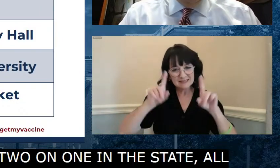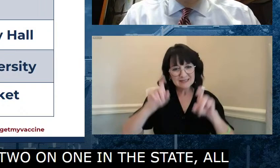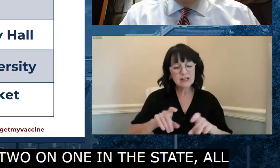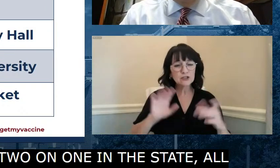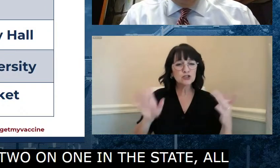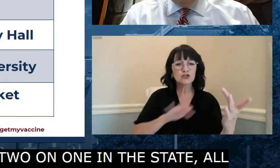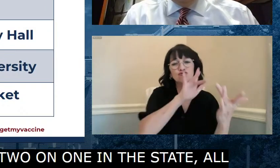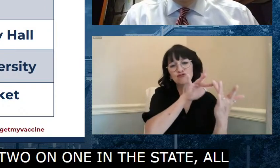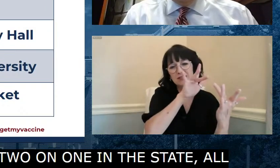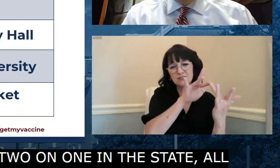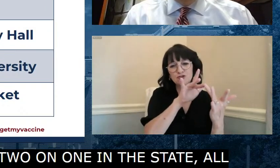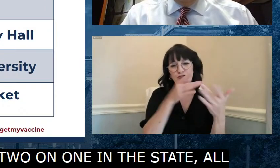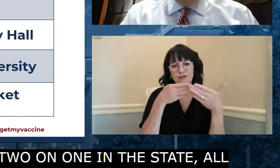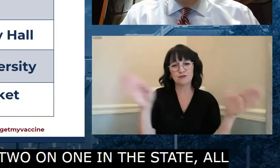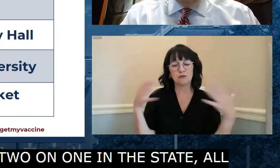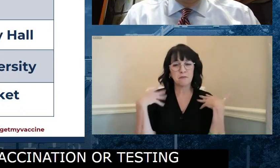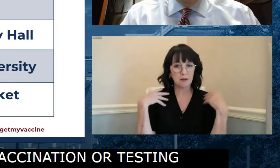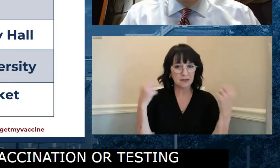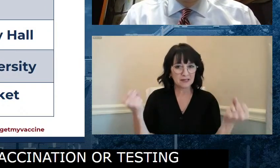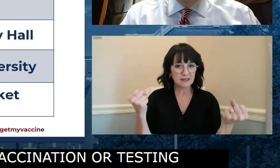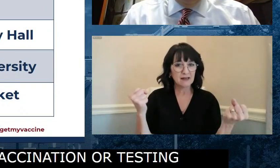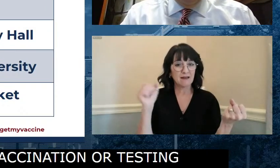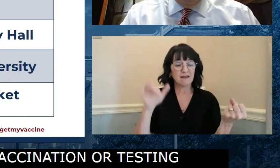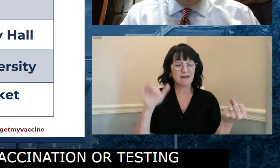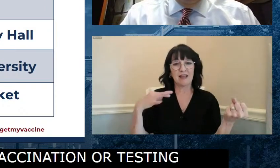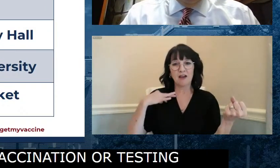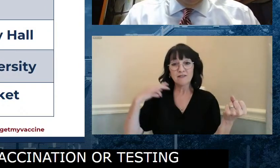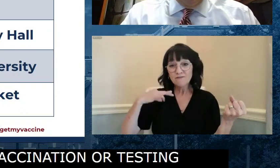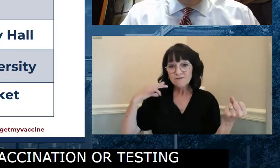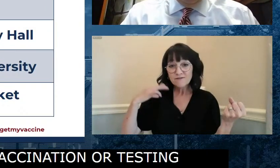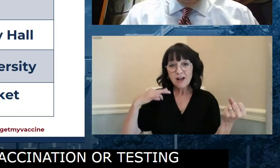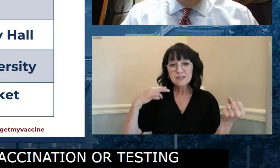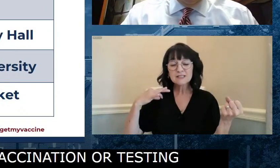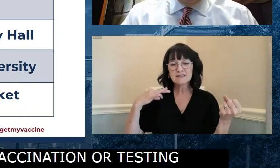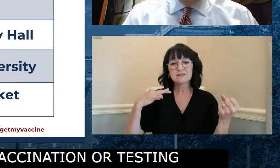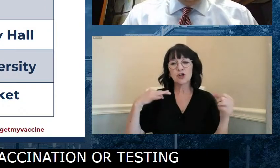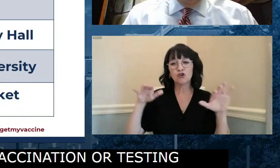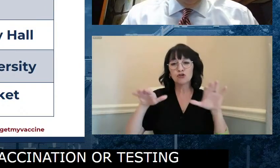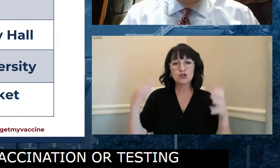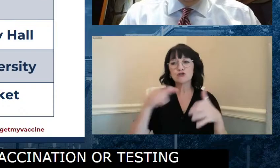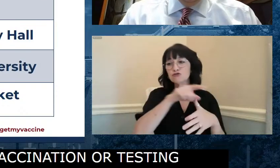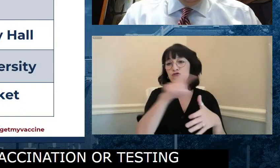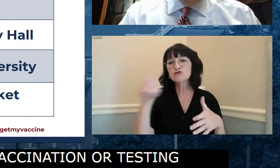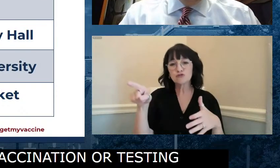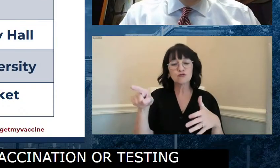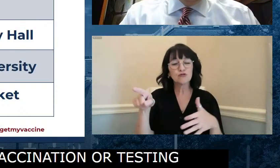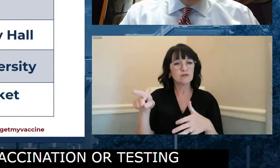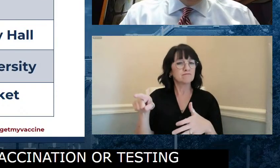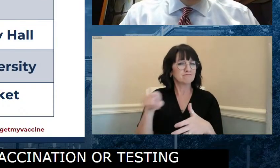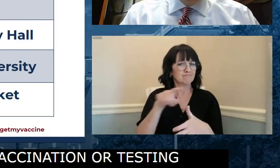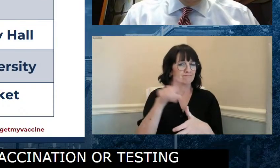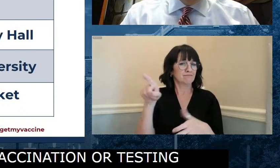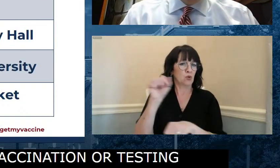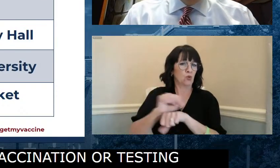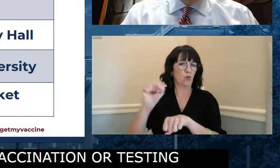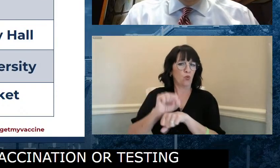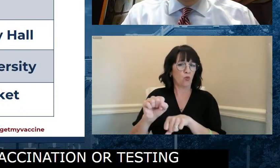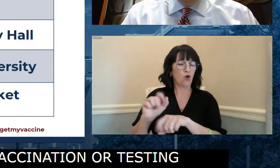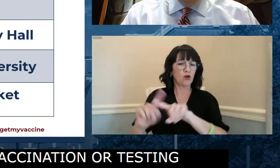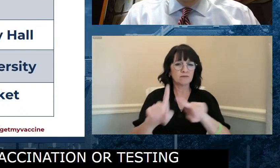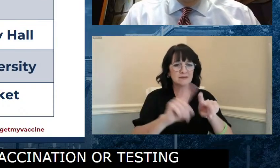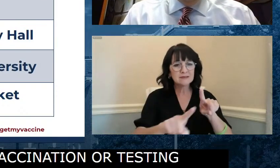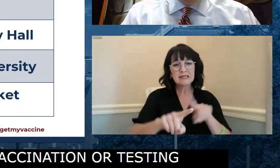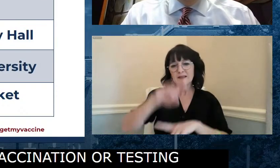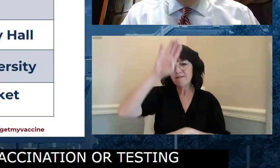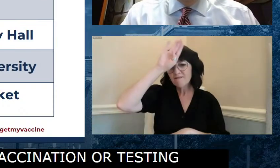provide verified feedback. The voluntary groups active in disasters or VOADs that have worked on stuff. The fire service that